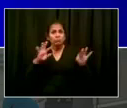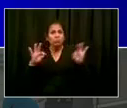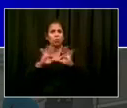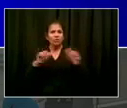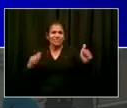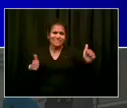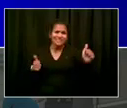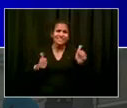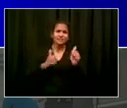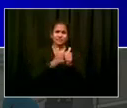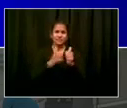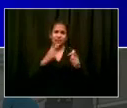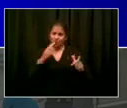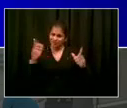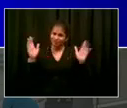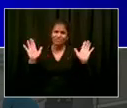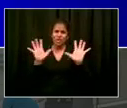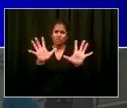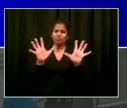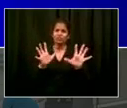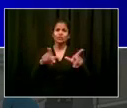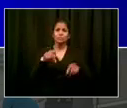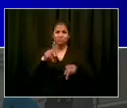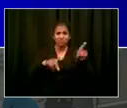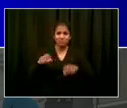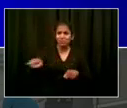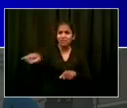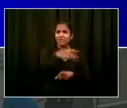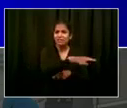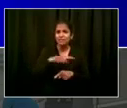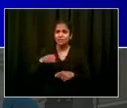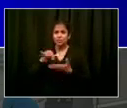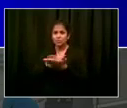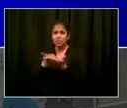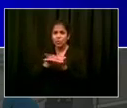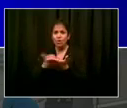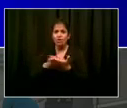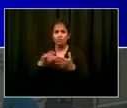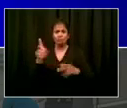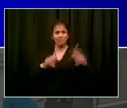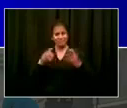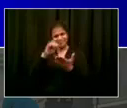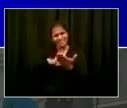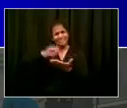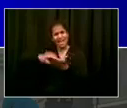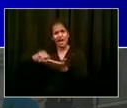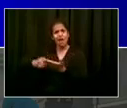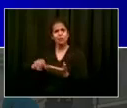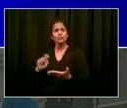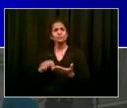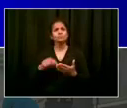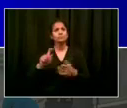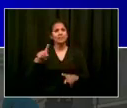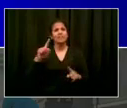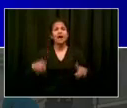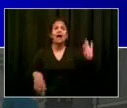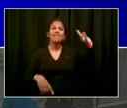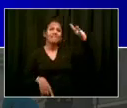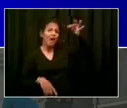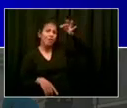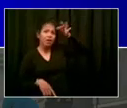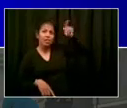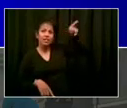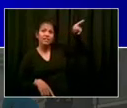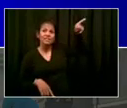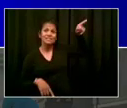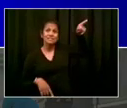out of Washington. Every effort was made to discourage people from participating in the census. Changing the rules, changing the questions, changing the